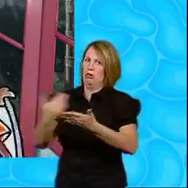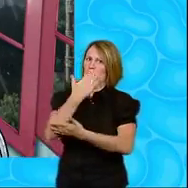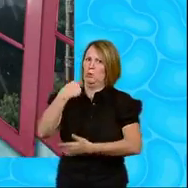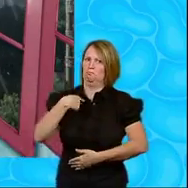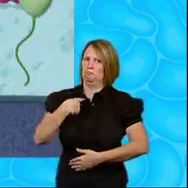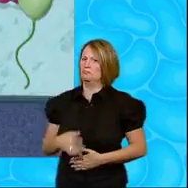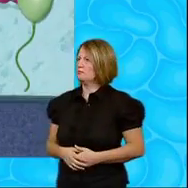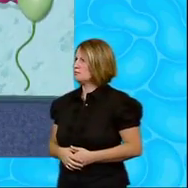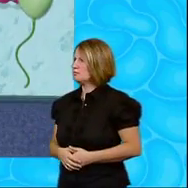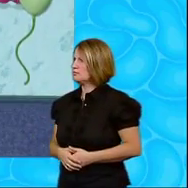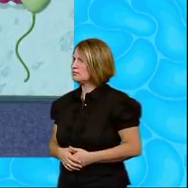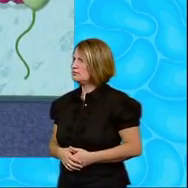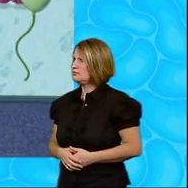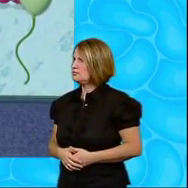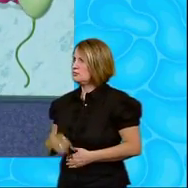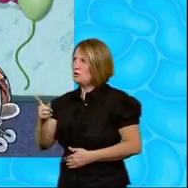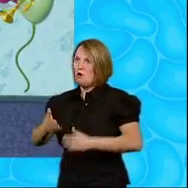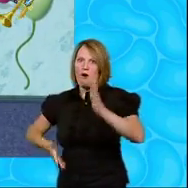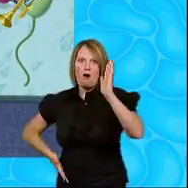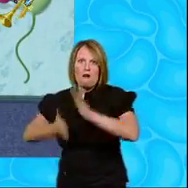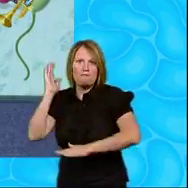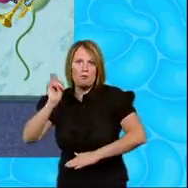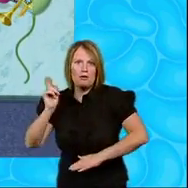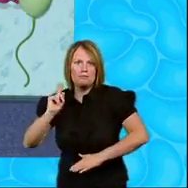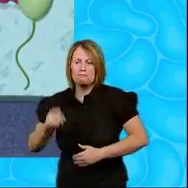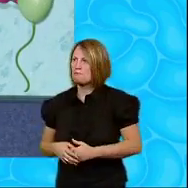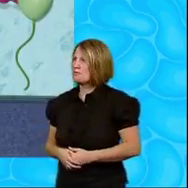rescue. And now for the part that's